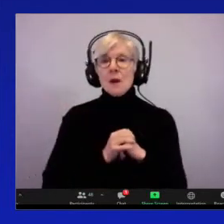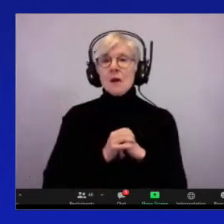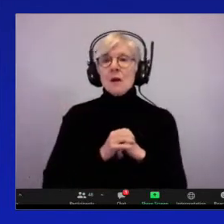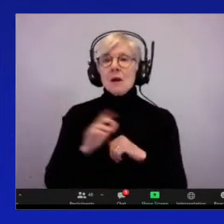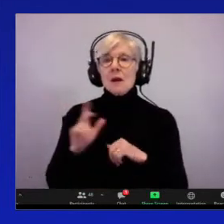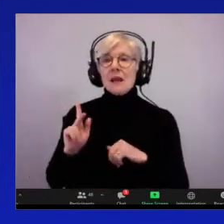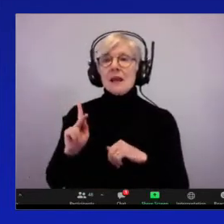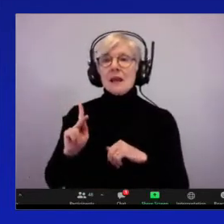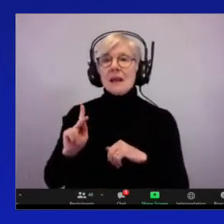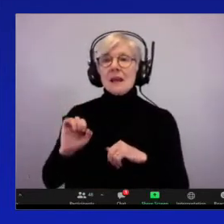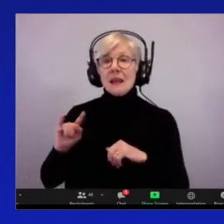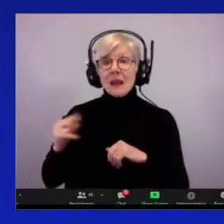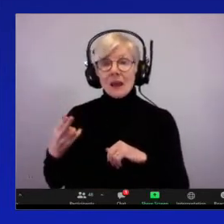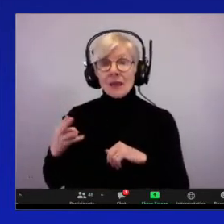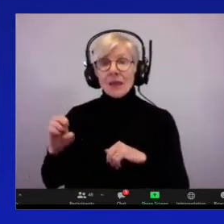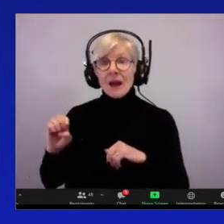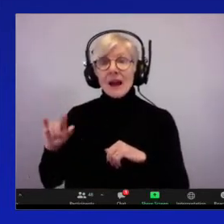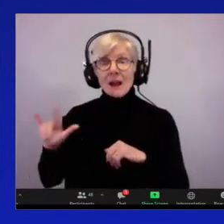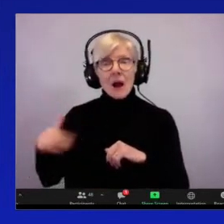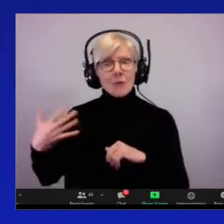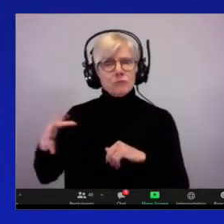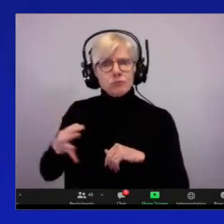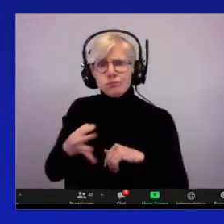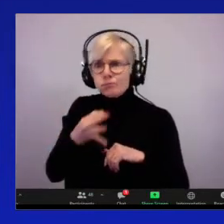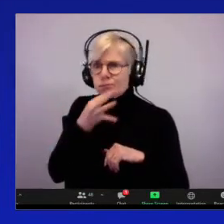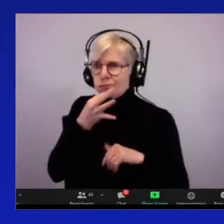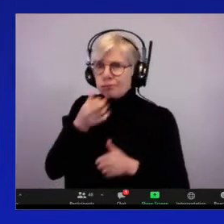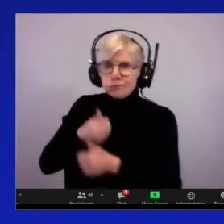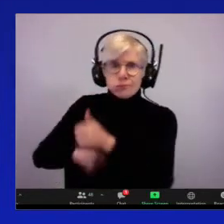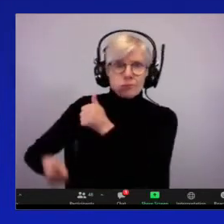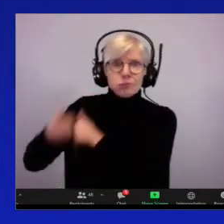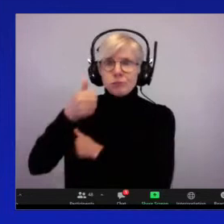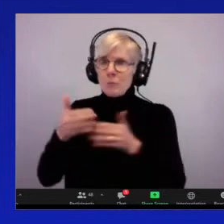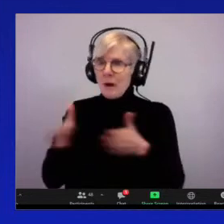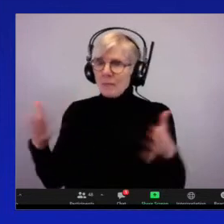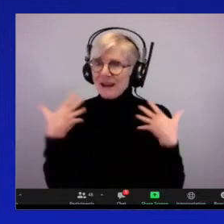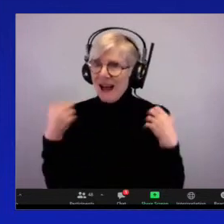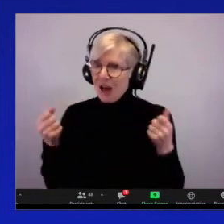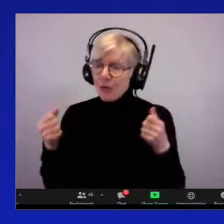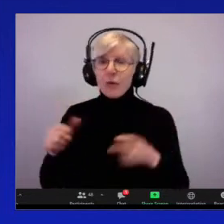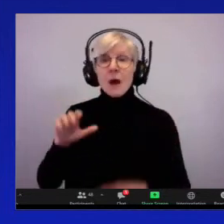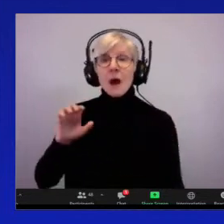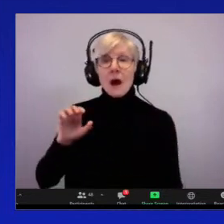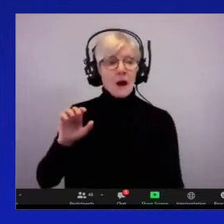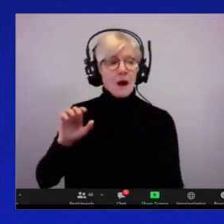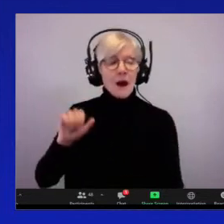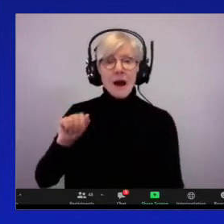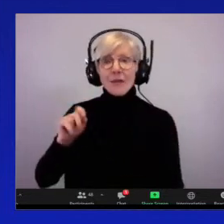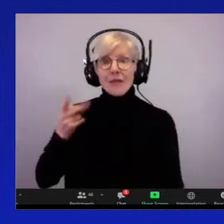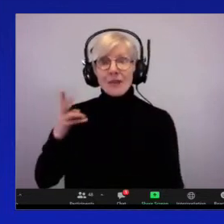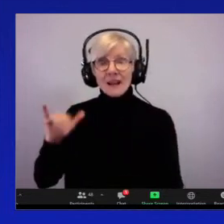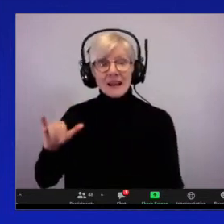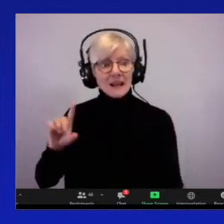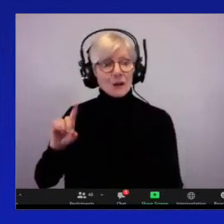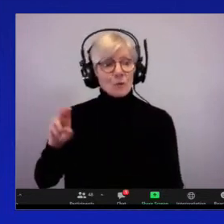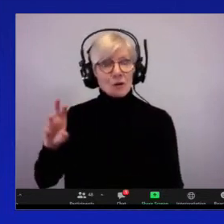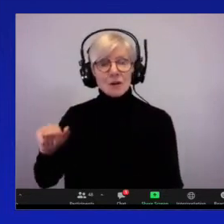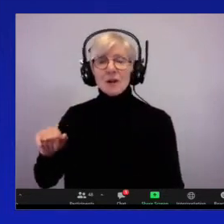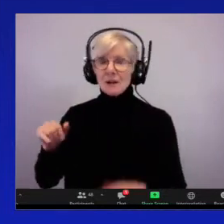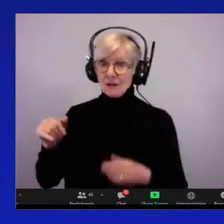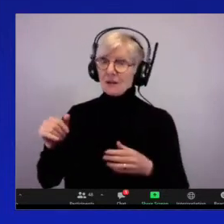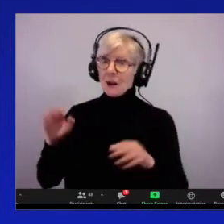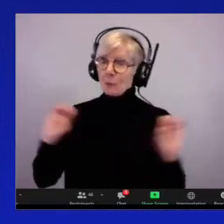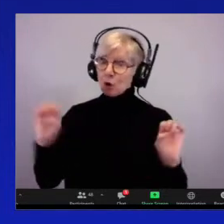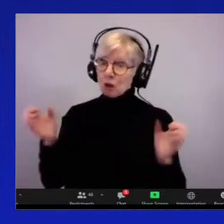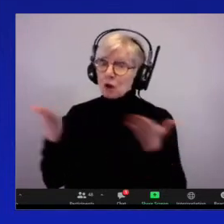Egli, who's doing a remarkable job as chair of our Ottawa Public Health. Anthony DiMonte, General Manager of Emergency Protective Services, who's also